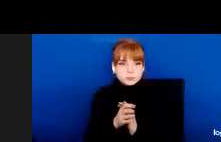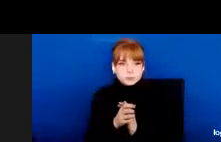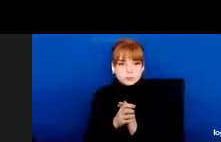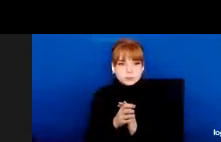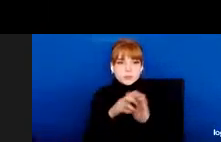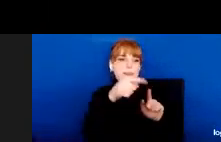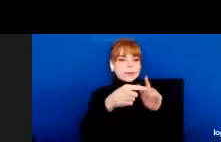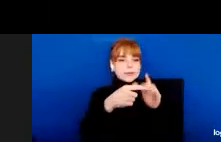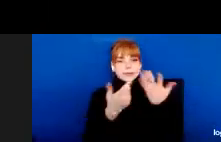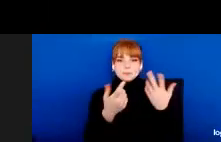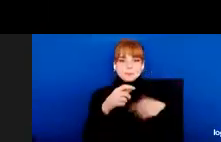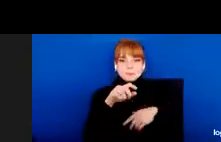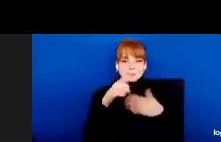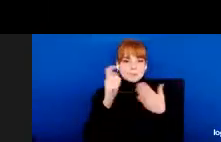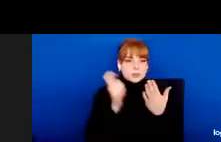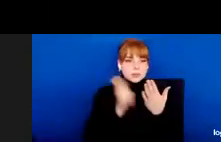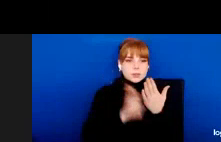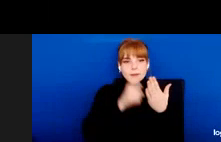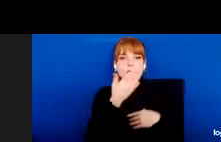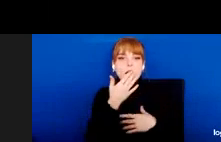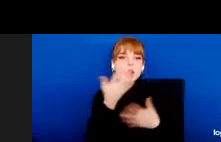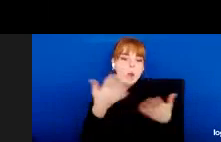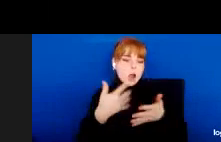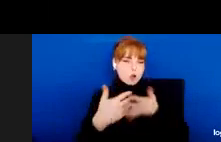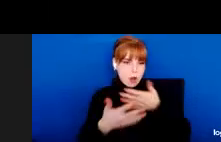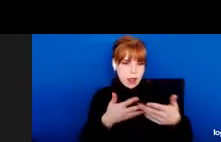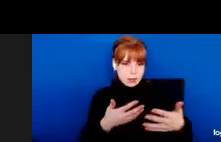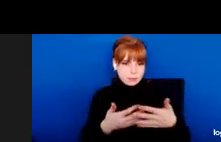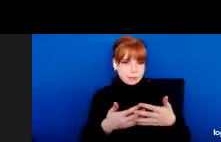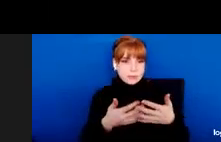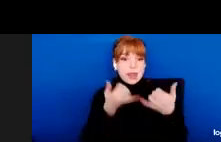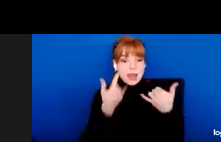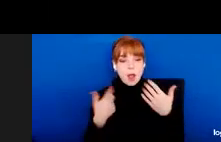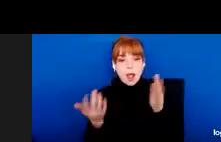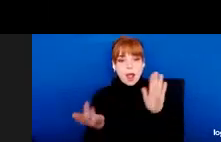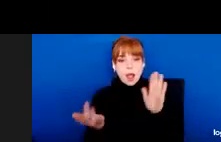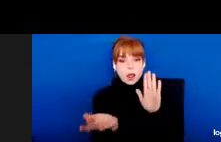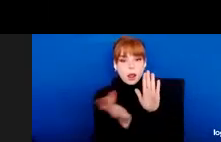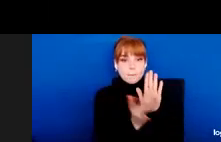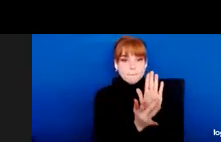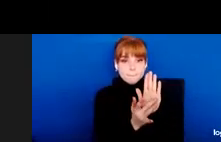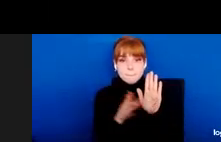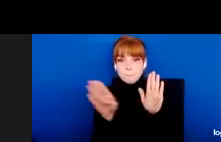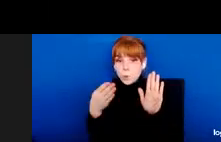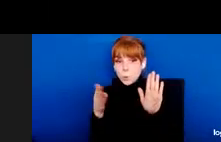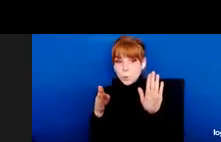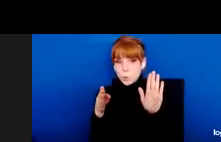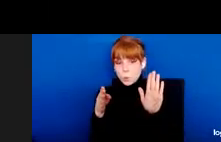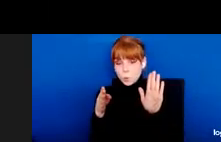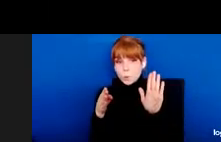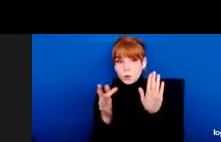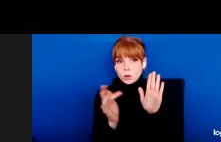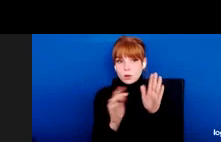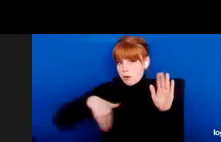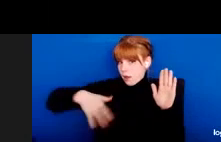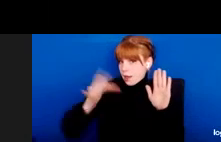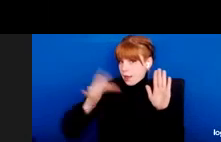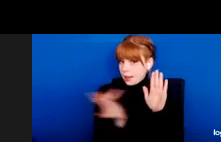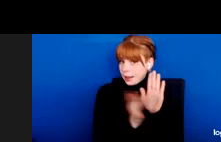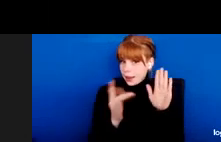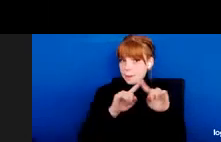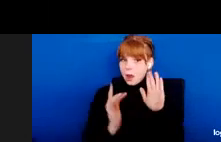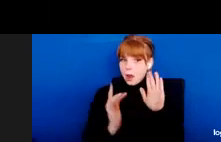gray, like this word notifications. If you hover over something, it changes to a blue, like the word actions. That, as long as that text has